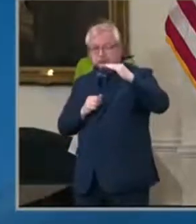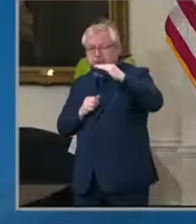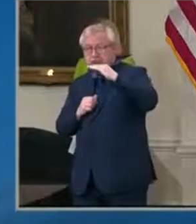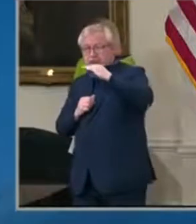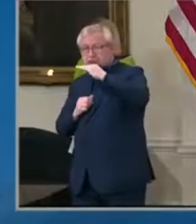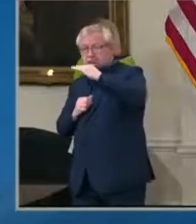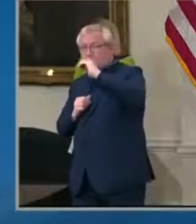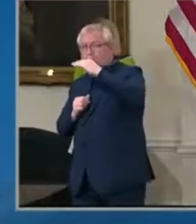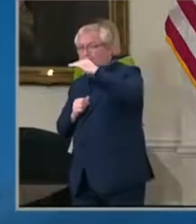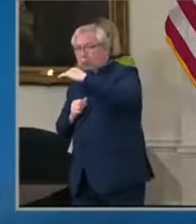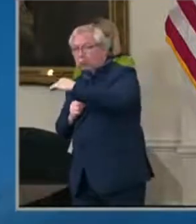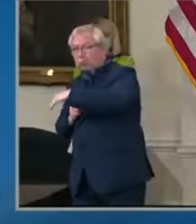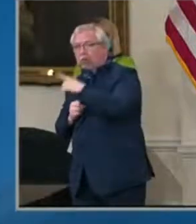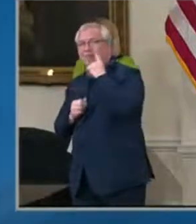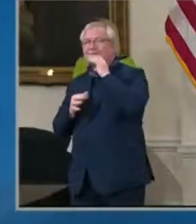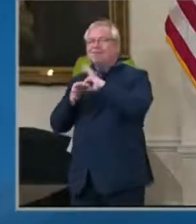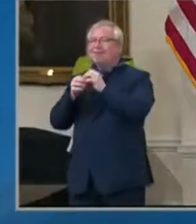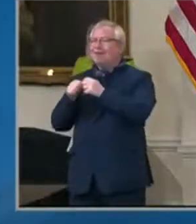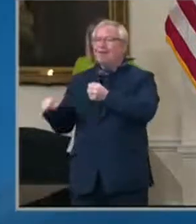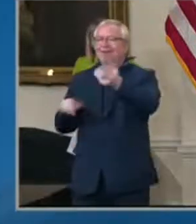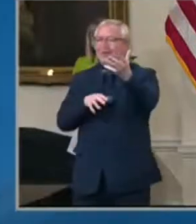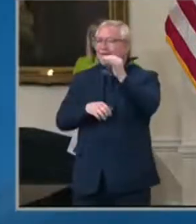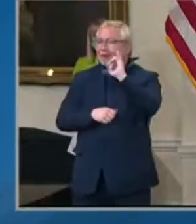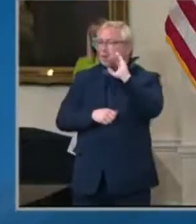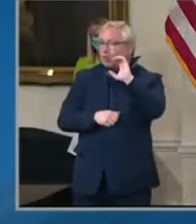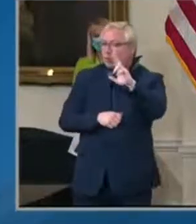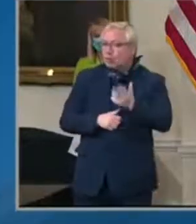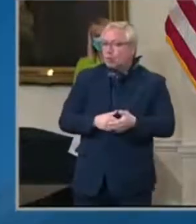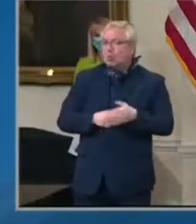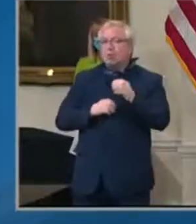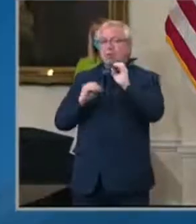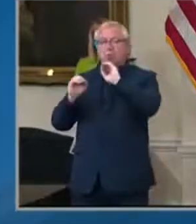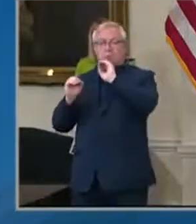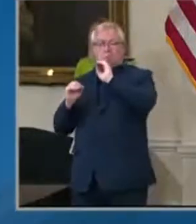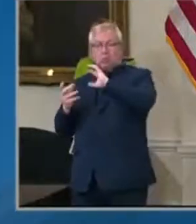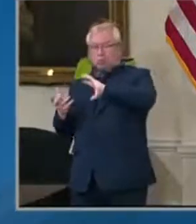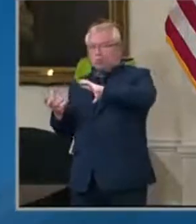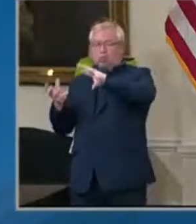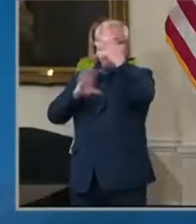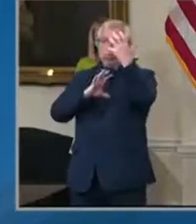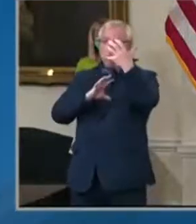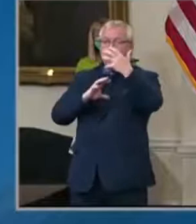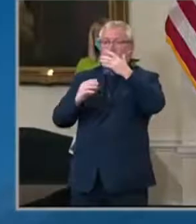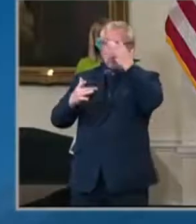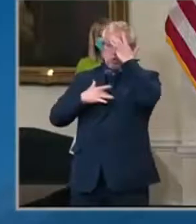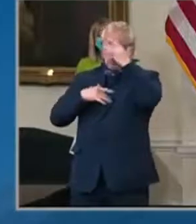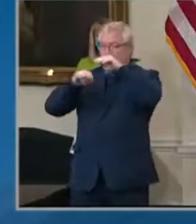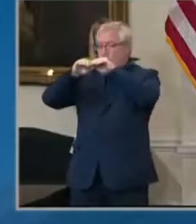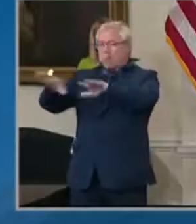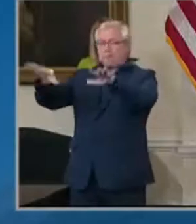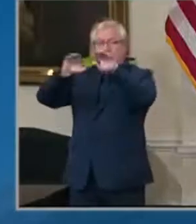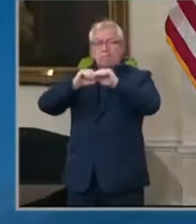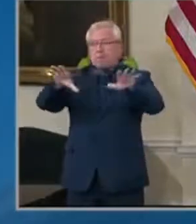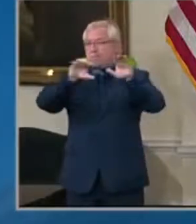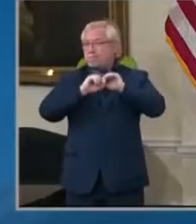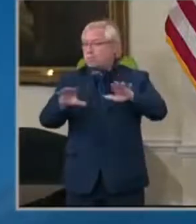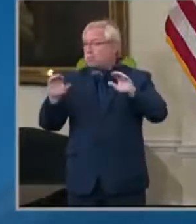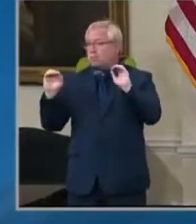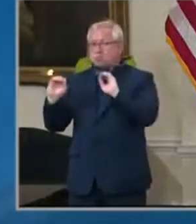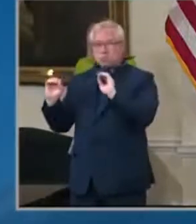ICU cases, or significant unforeseen outbreaks of community